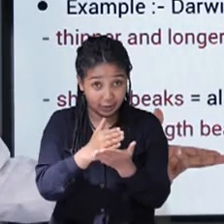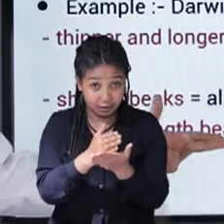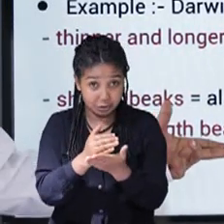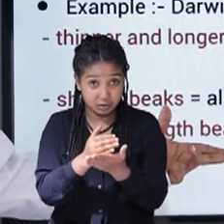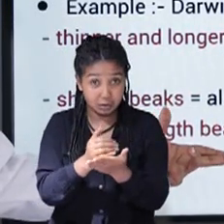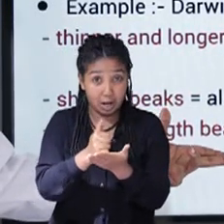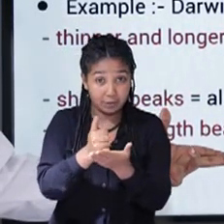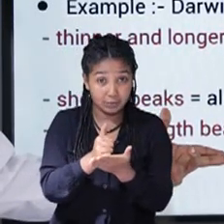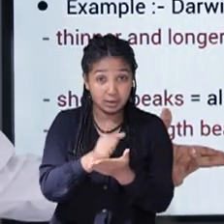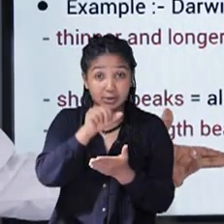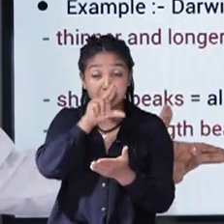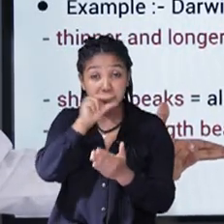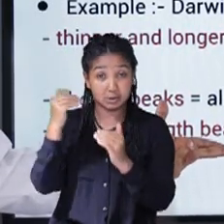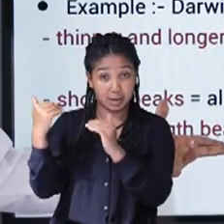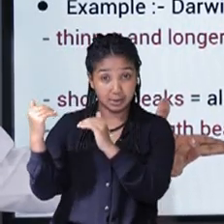average beak size,